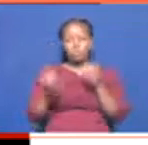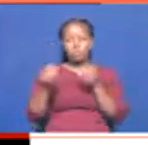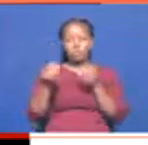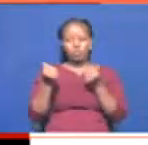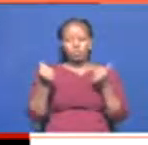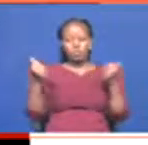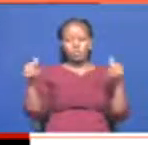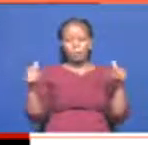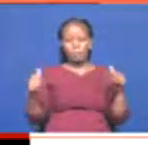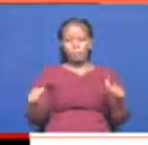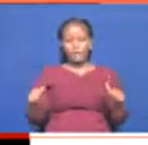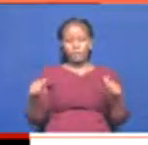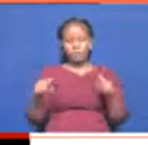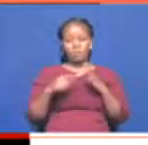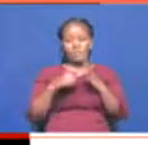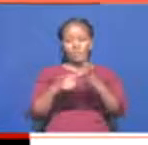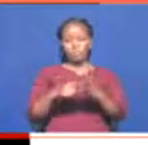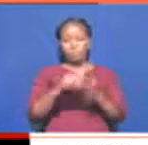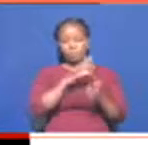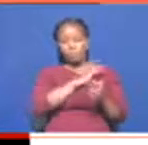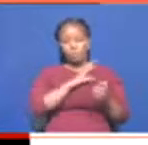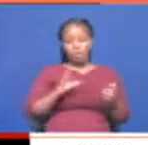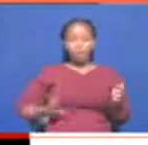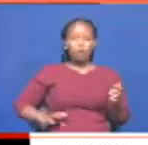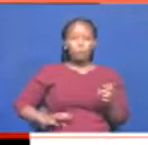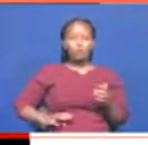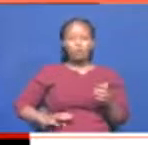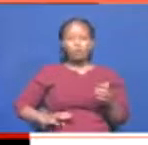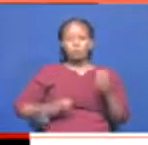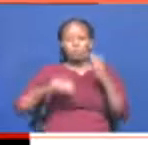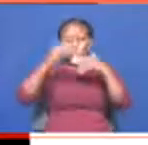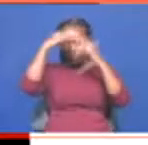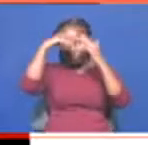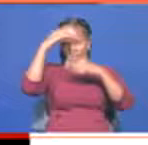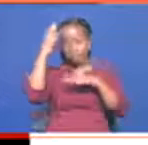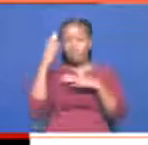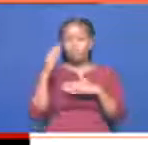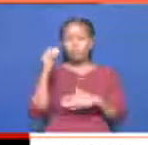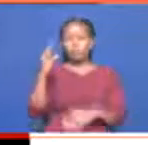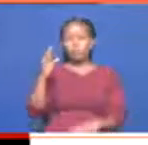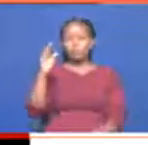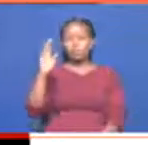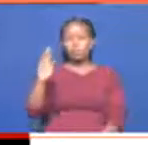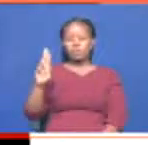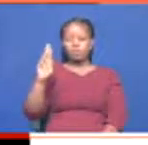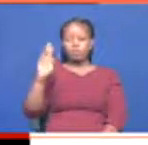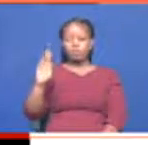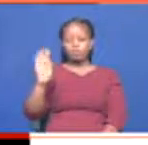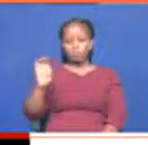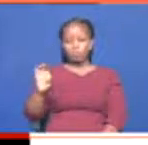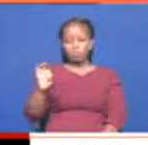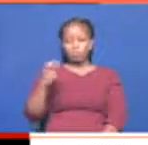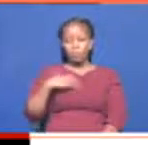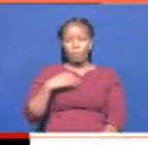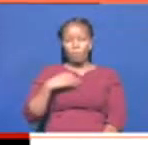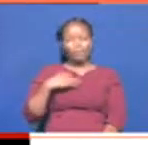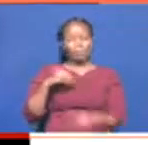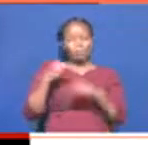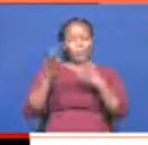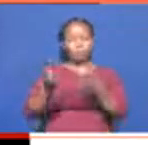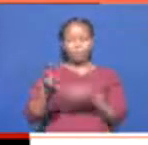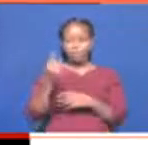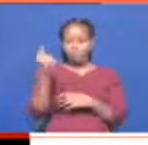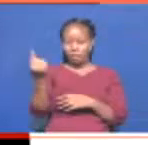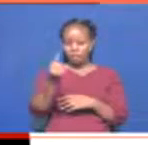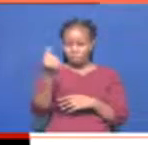whereby the Commission of University Education has been given the sole mandate